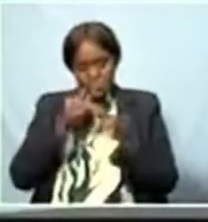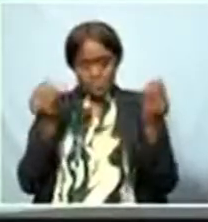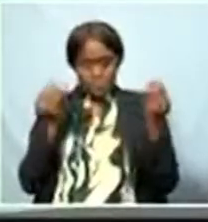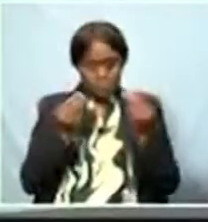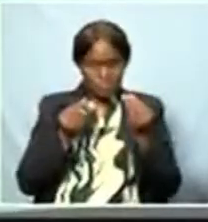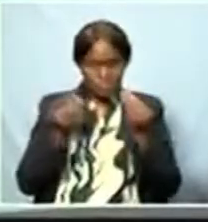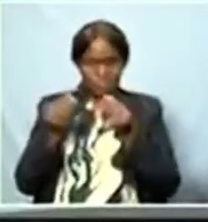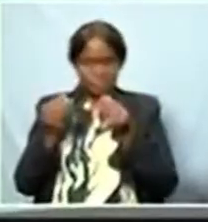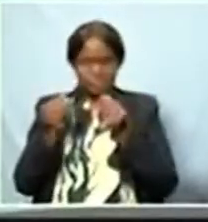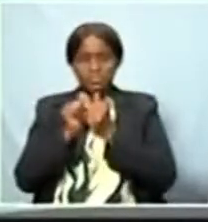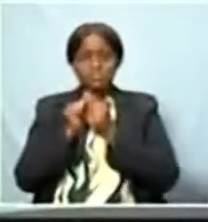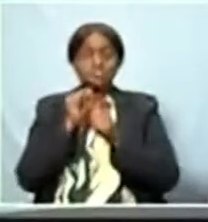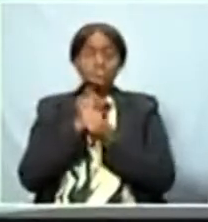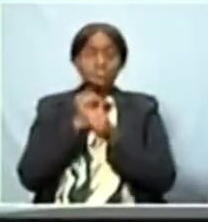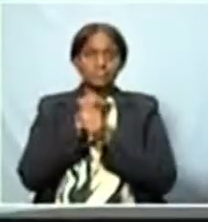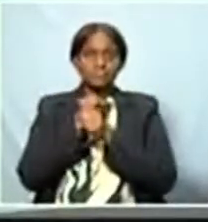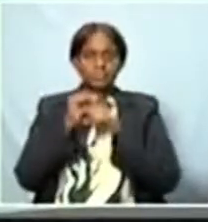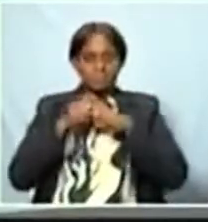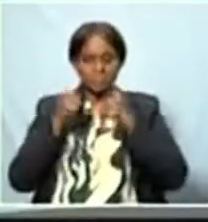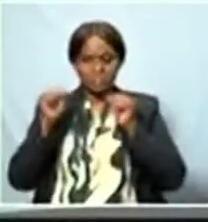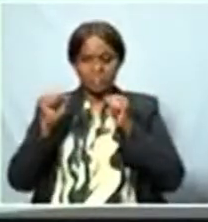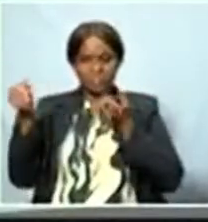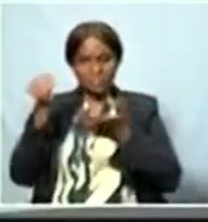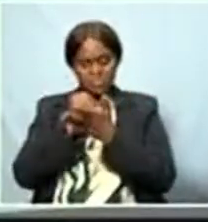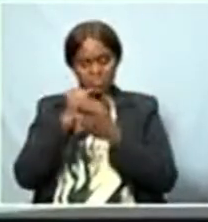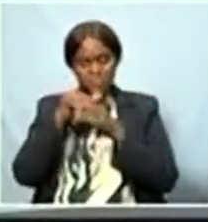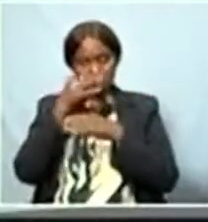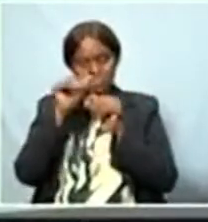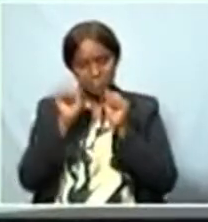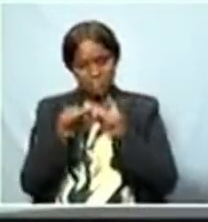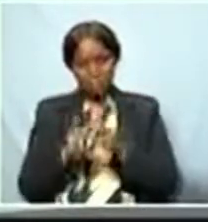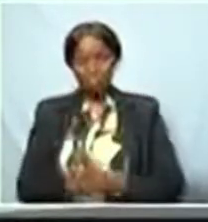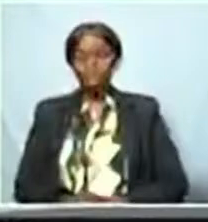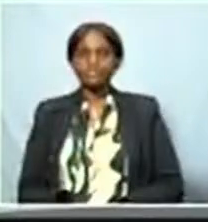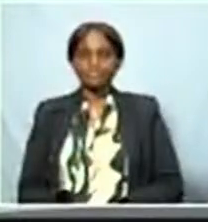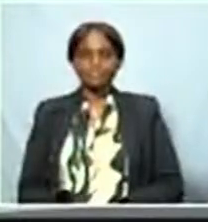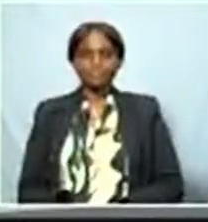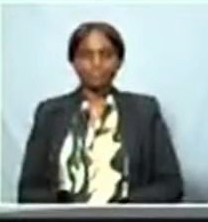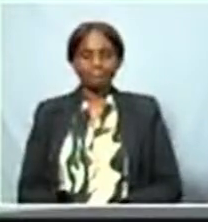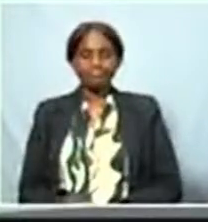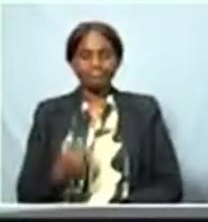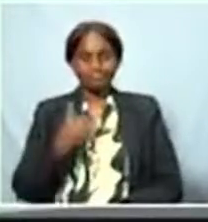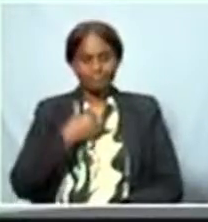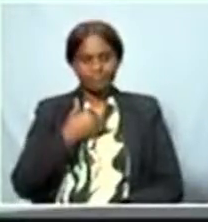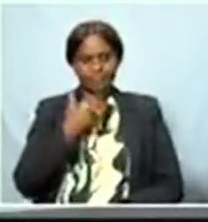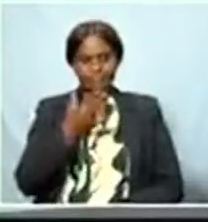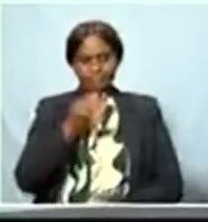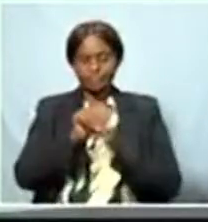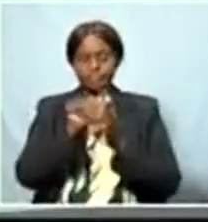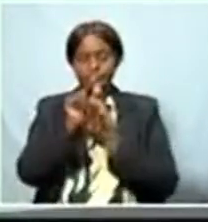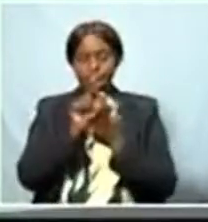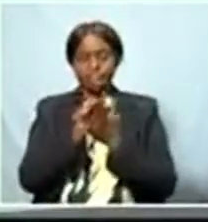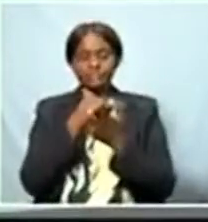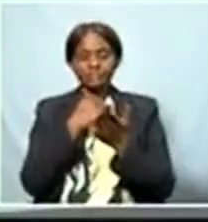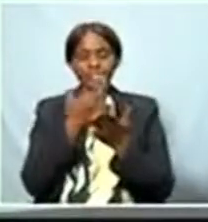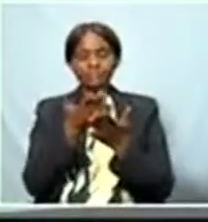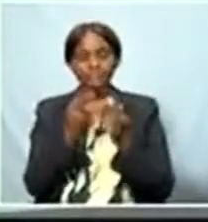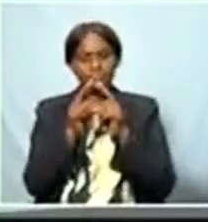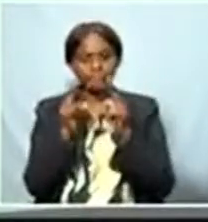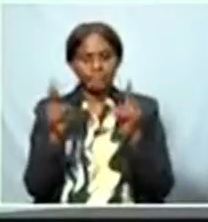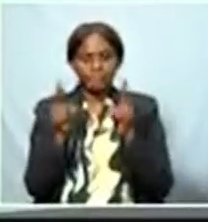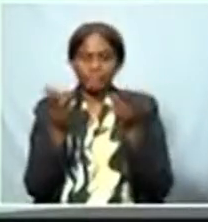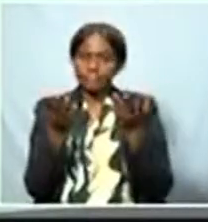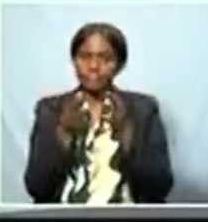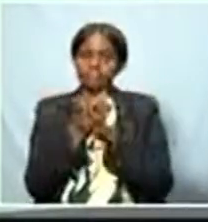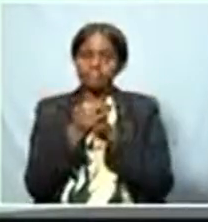terms of manpower, we can contract out. It's provided for in the law. So,